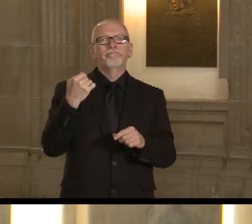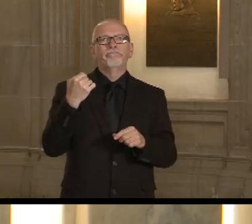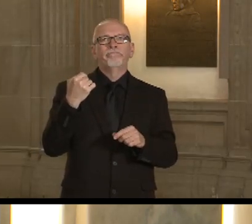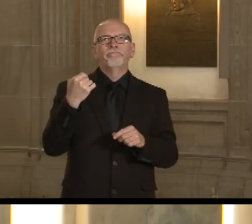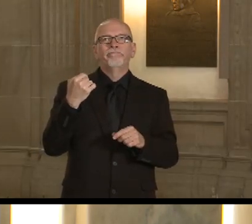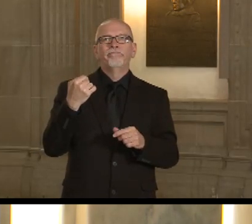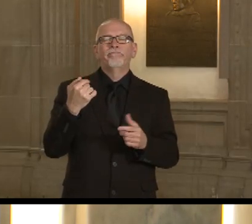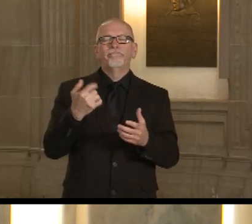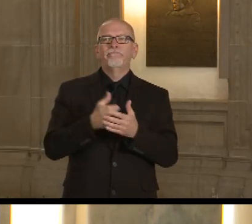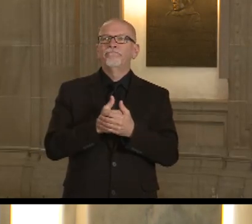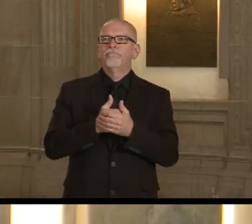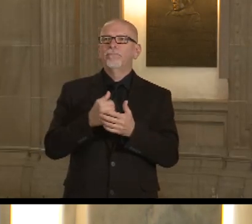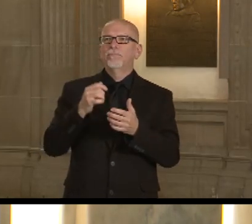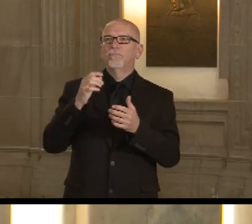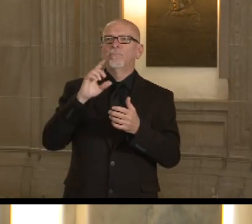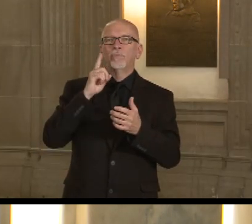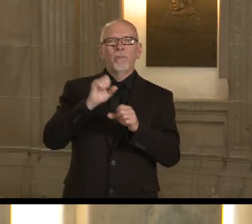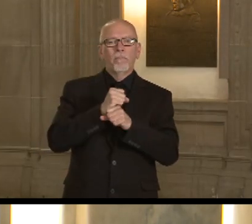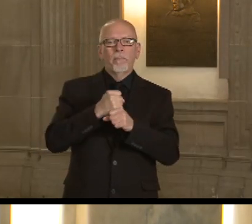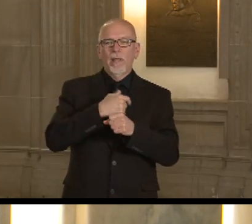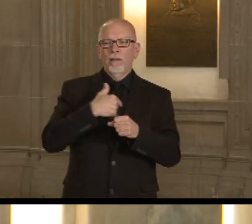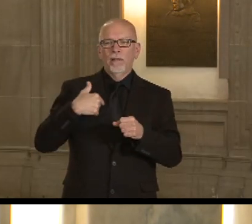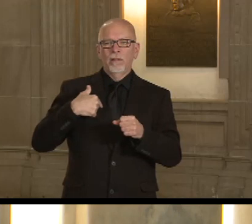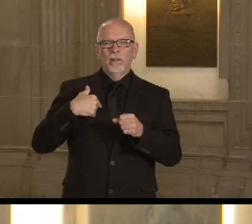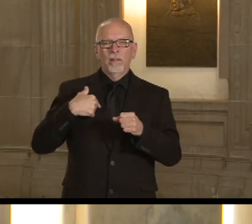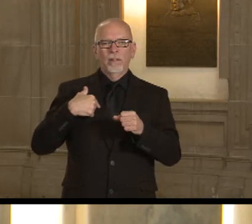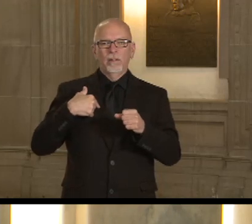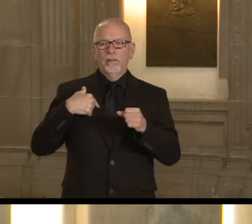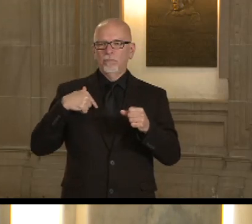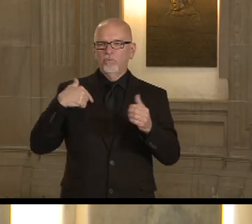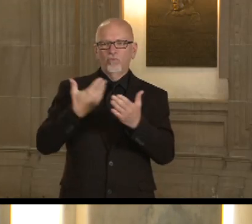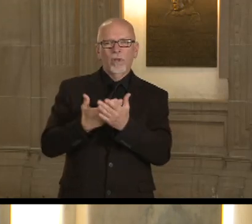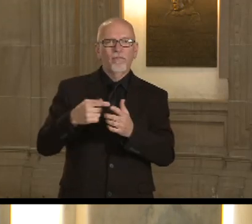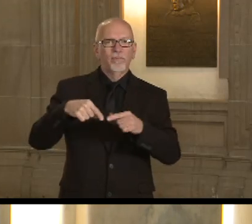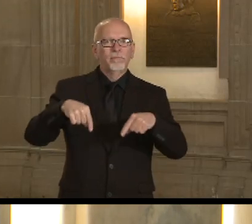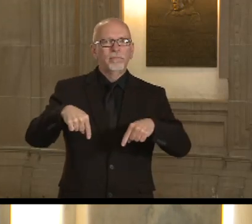has drawn us to this position.